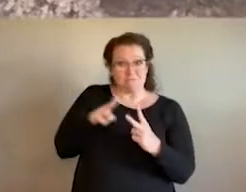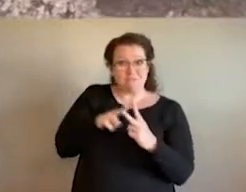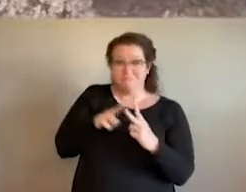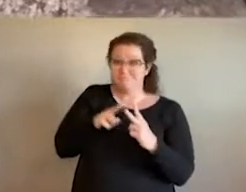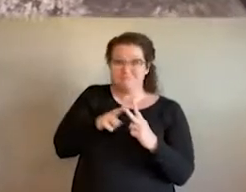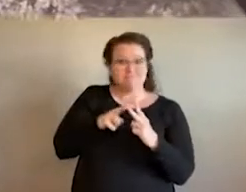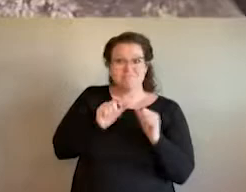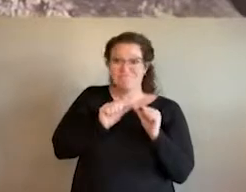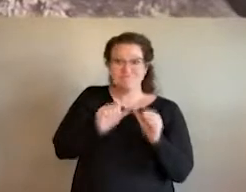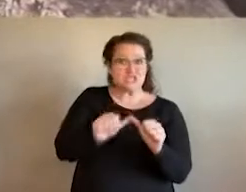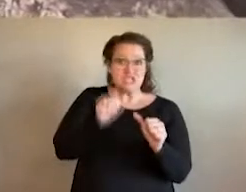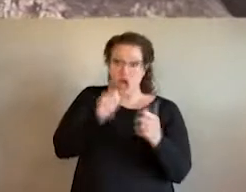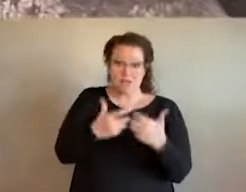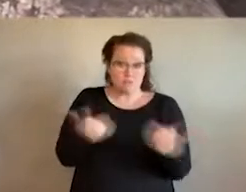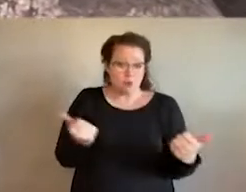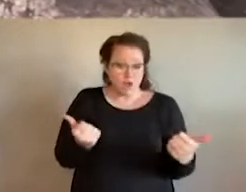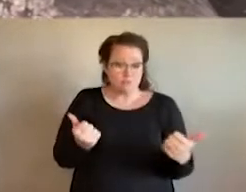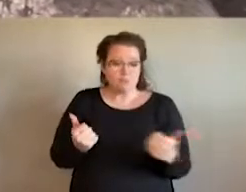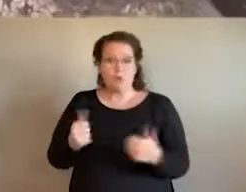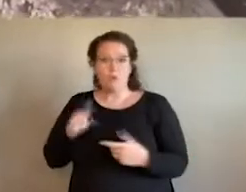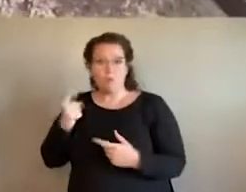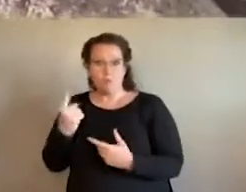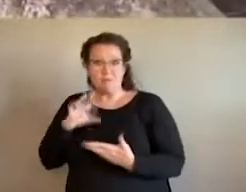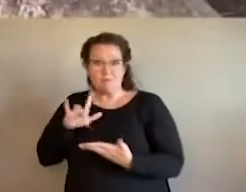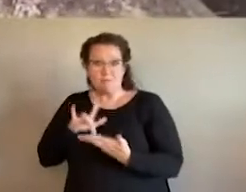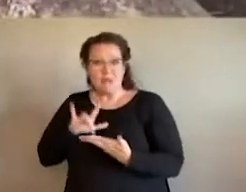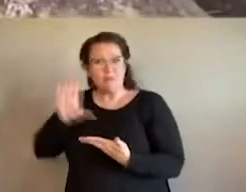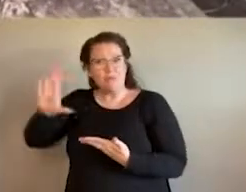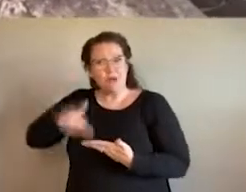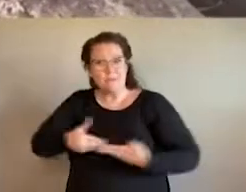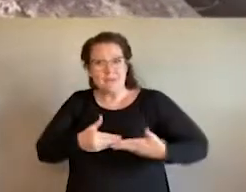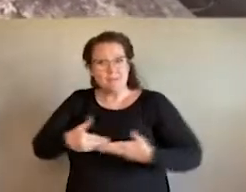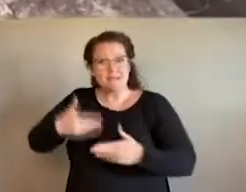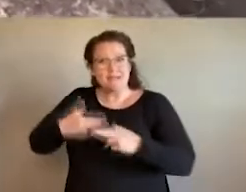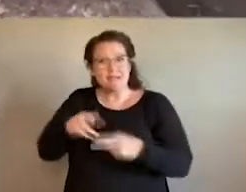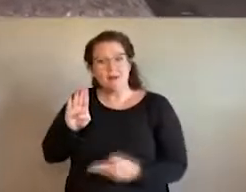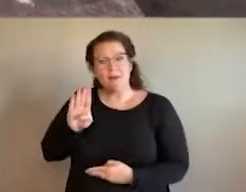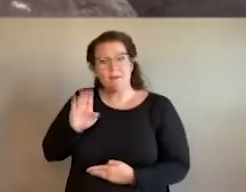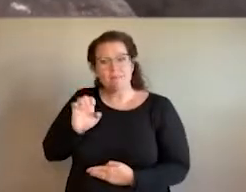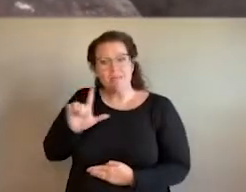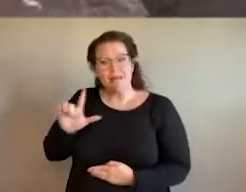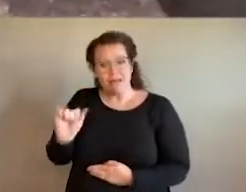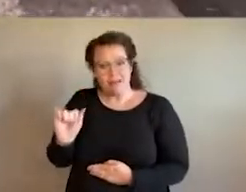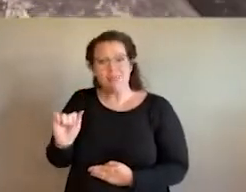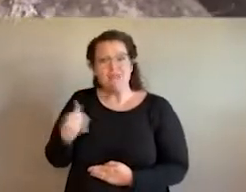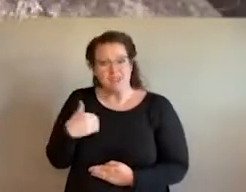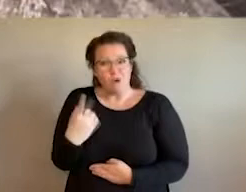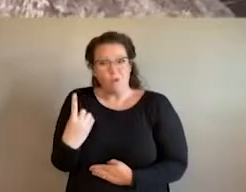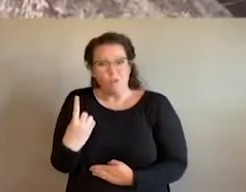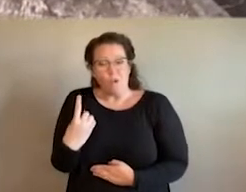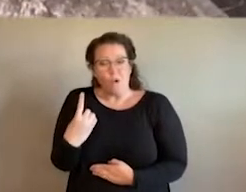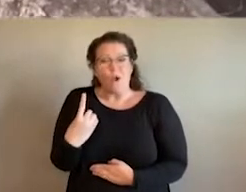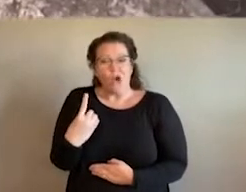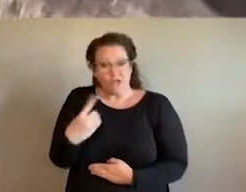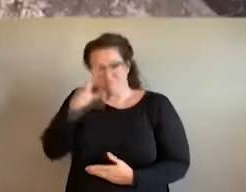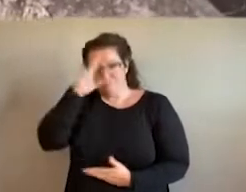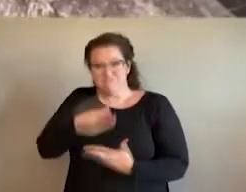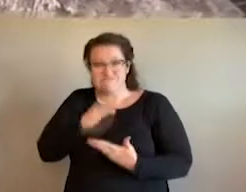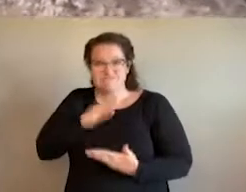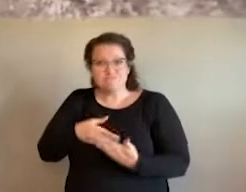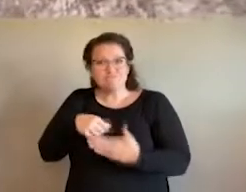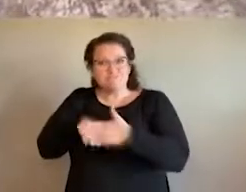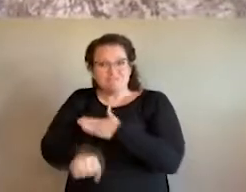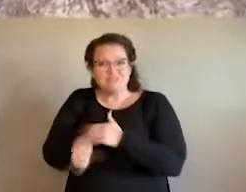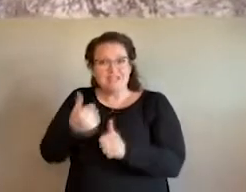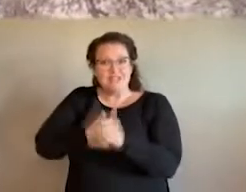those guys. And then the one in the middle, who's a little bit smaller, that's actually their baby, Stella. So they do have one baby at a time. And they